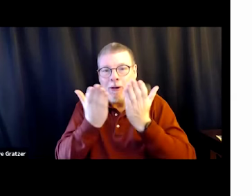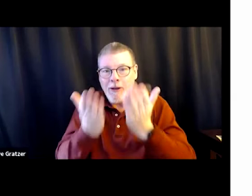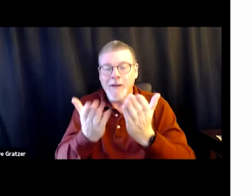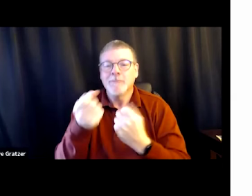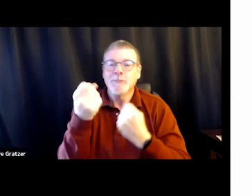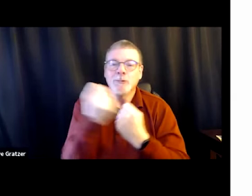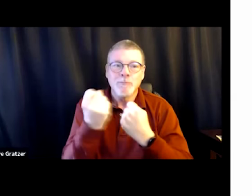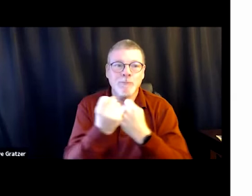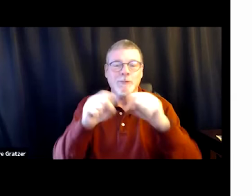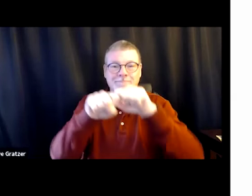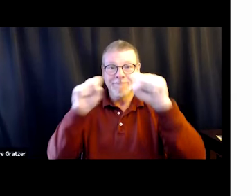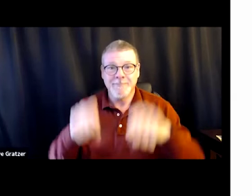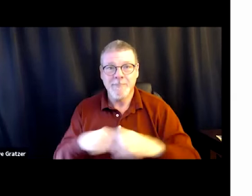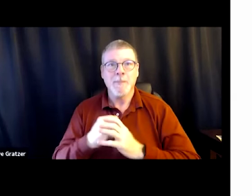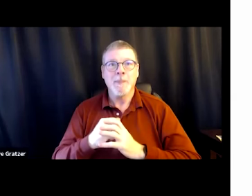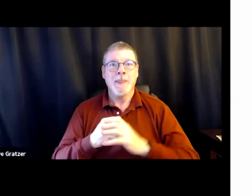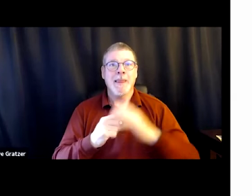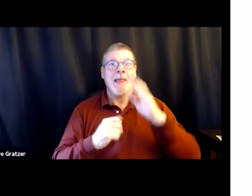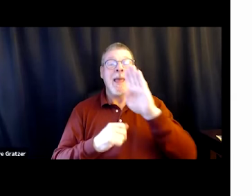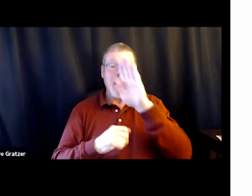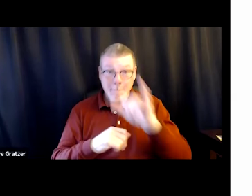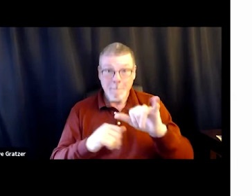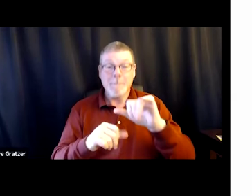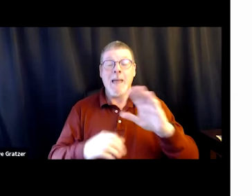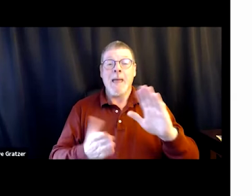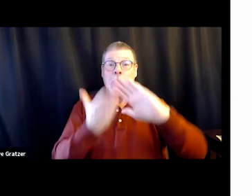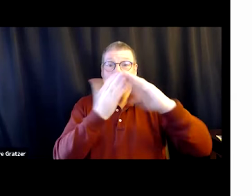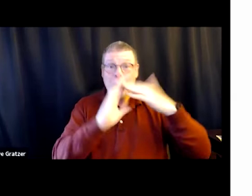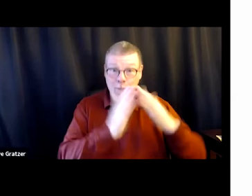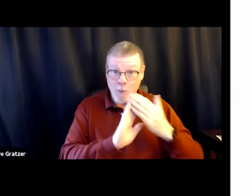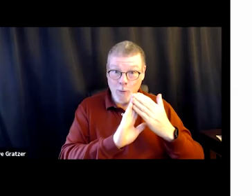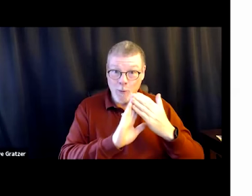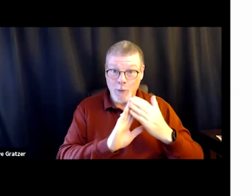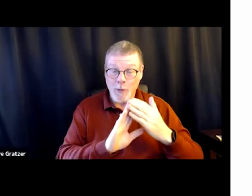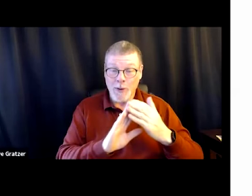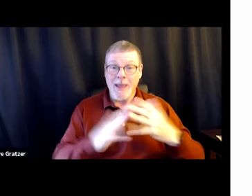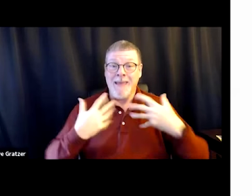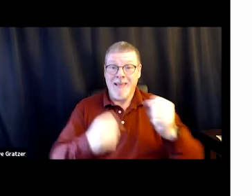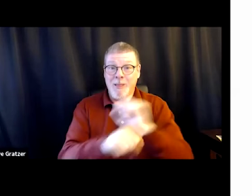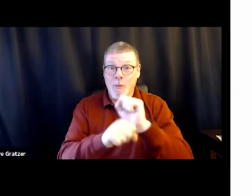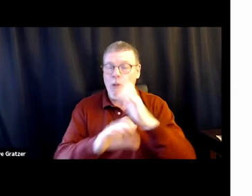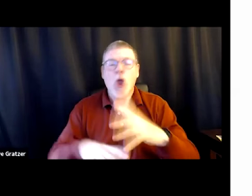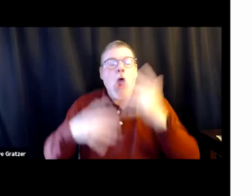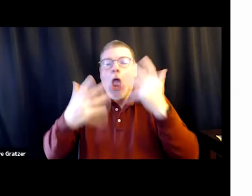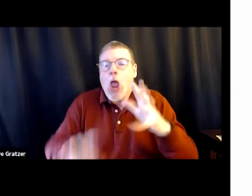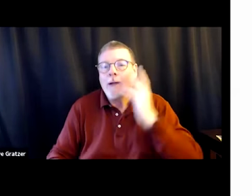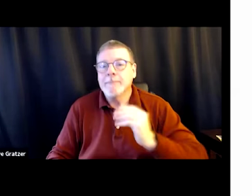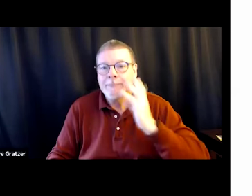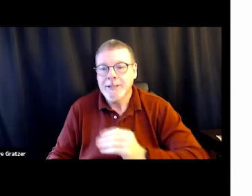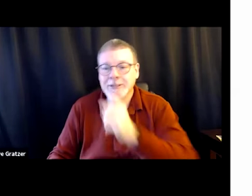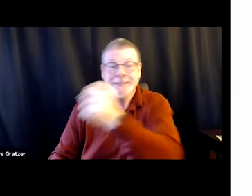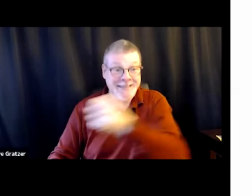supportive system staffed by community health workers, people who have already walked this walk, who have been previously incarcerated, in